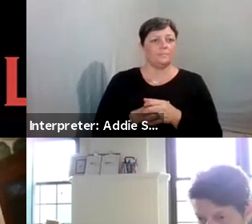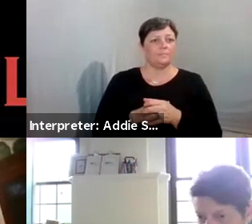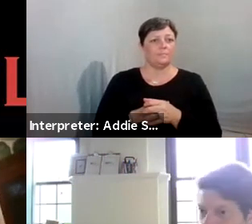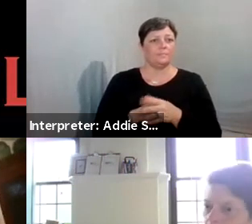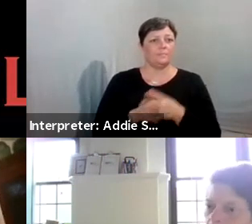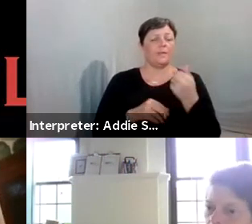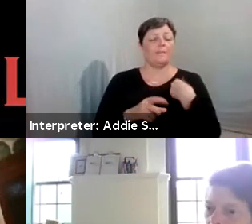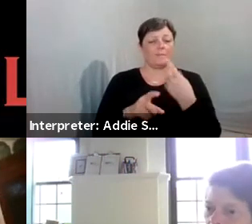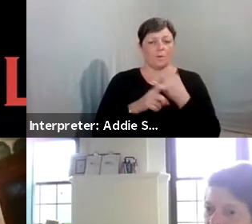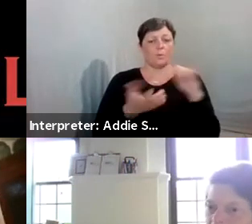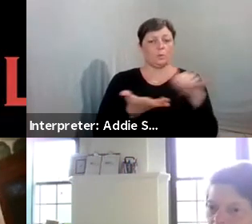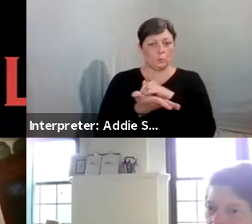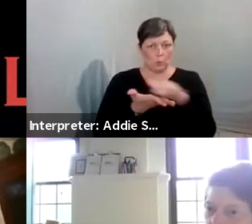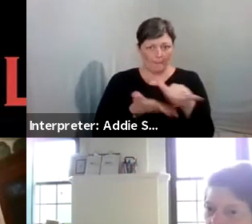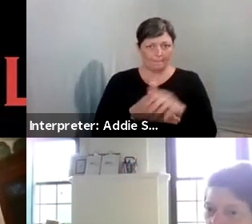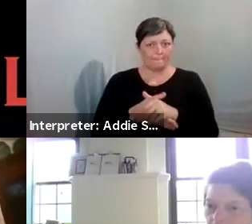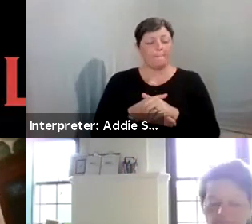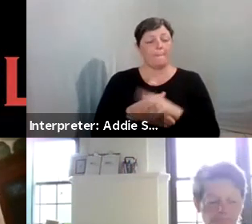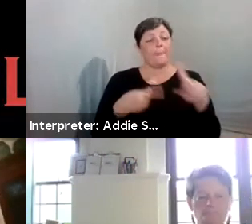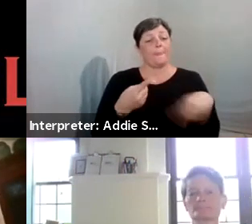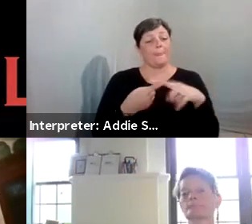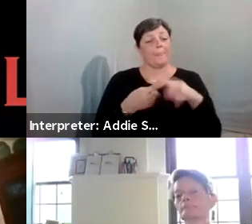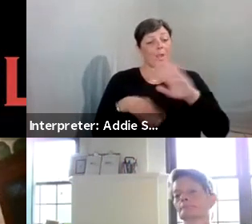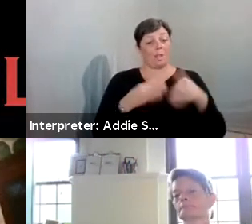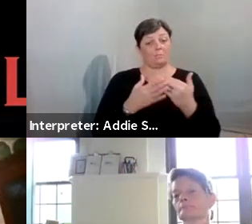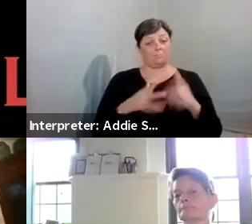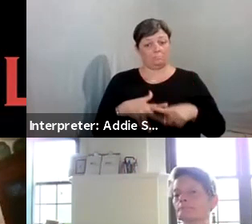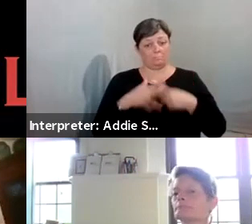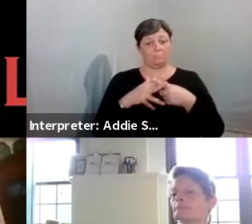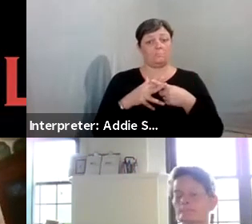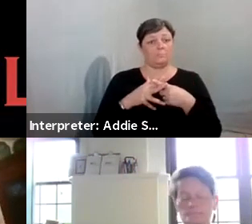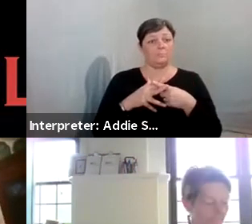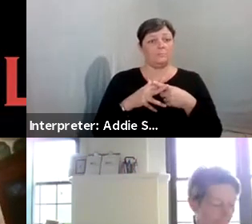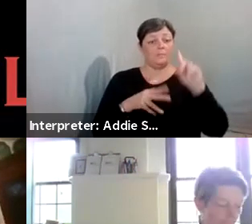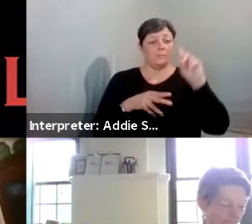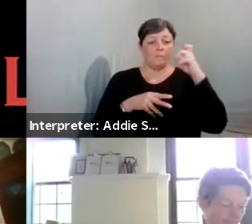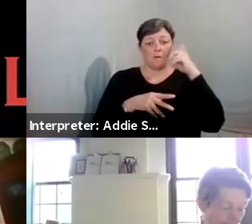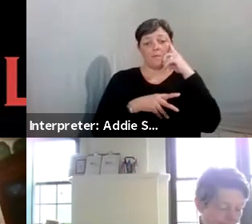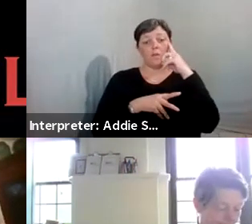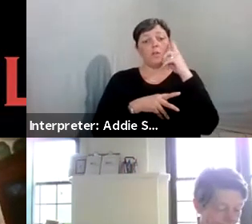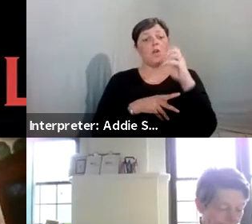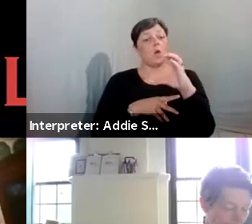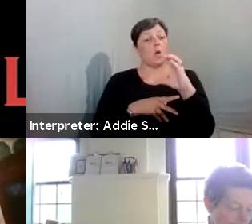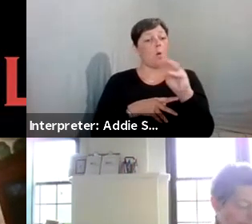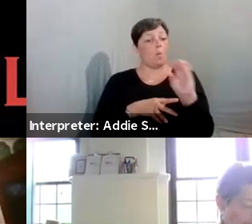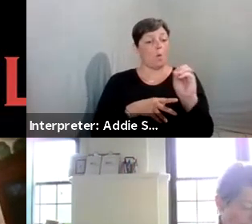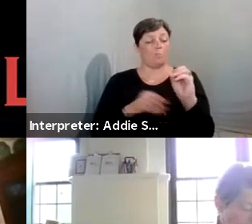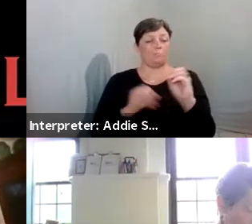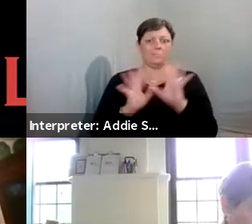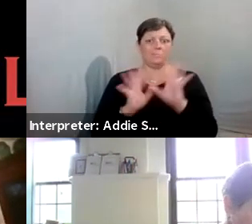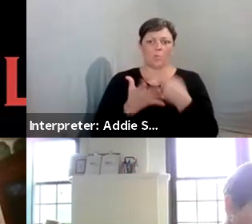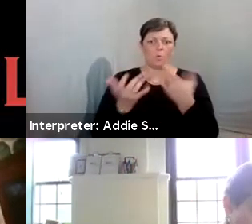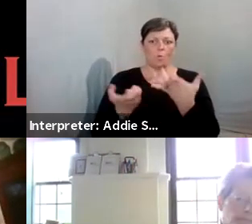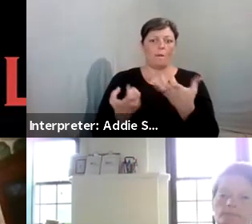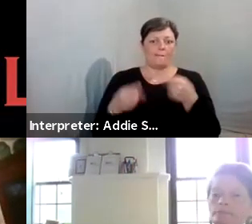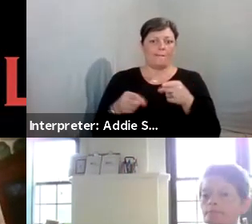I'm from New York. So when all of this started, Governor Cuomo was very clear with what he wanted to have happen